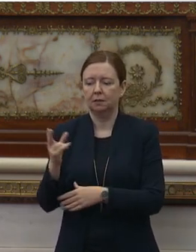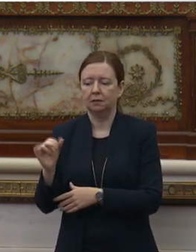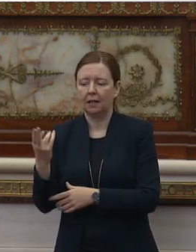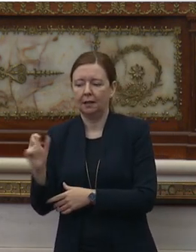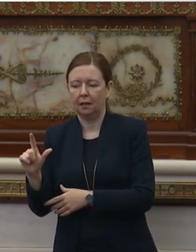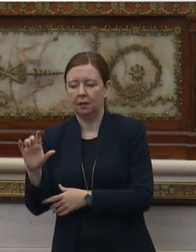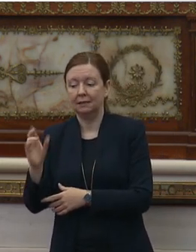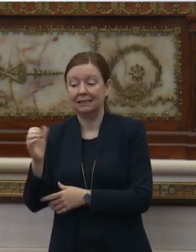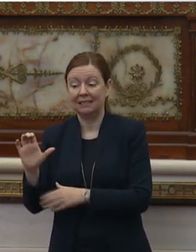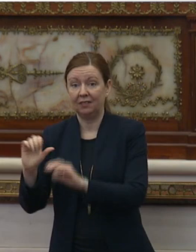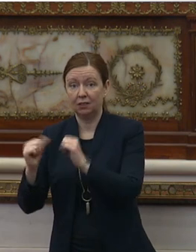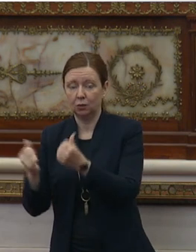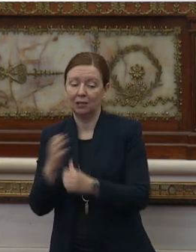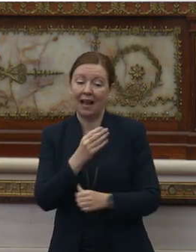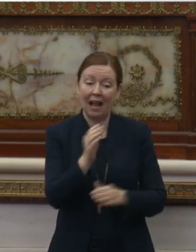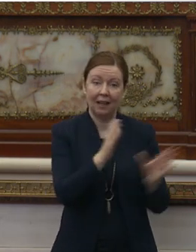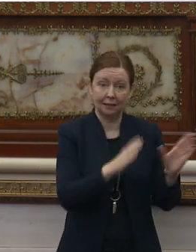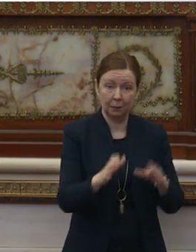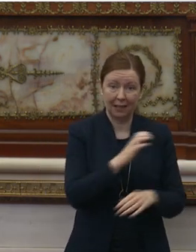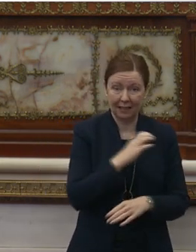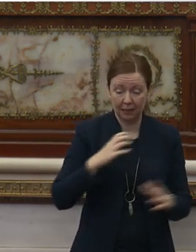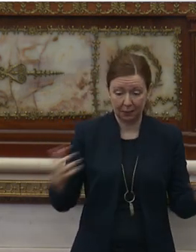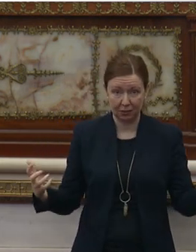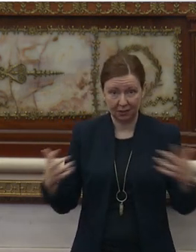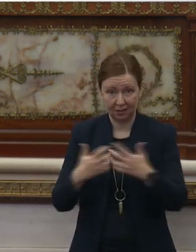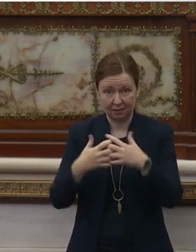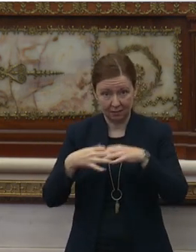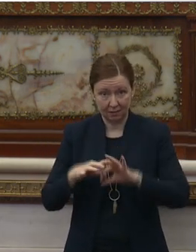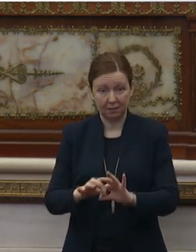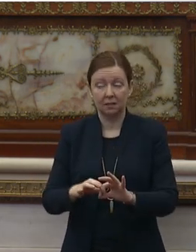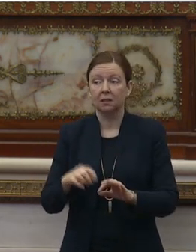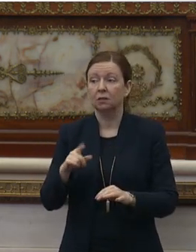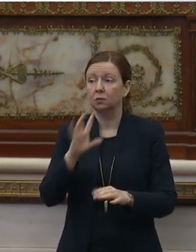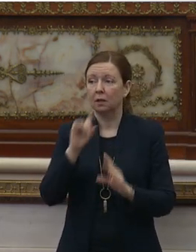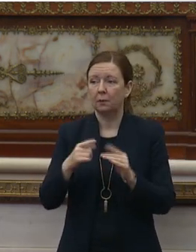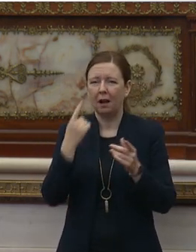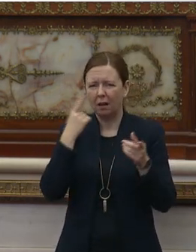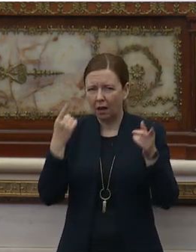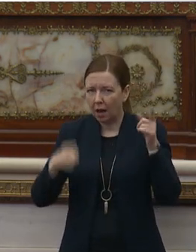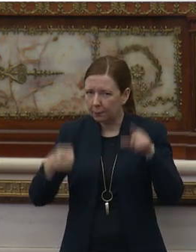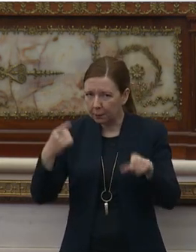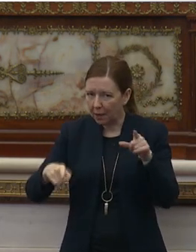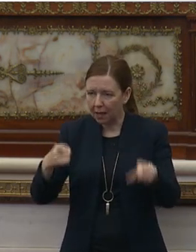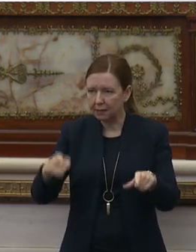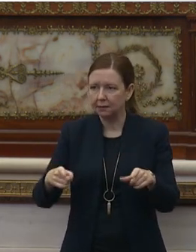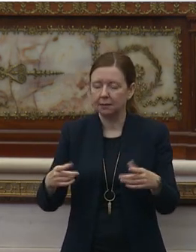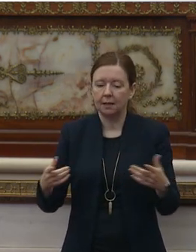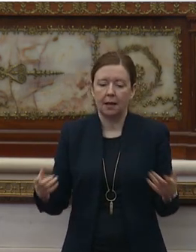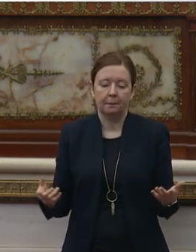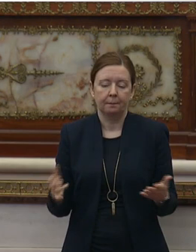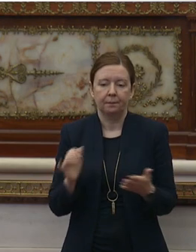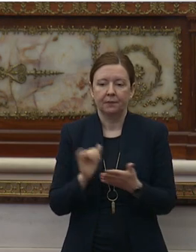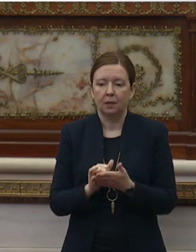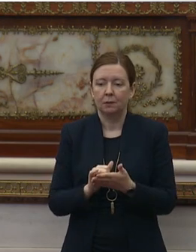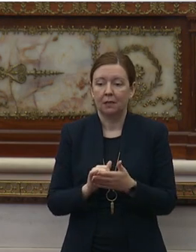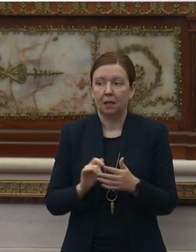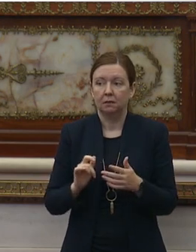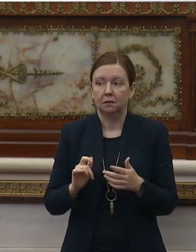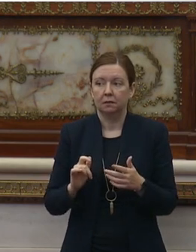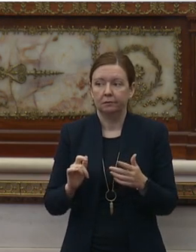Civic Association and the Planning Commission? And then you said you talked about compromise. Was it a